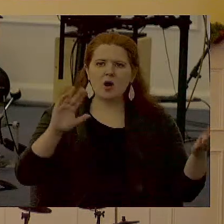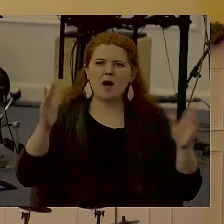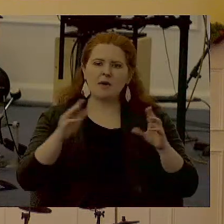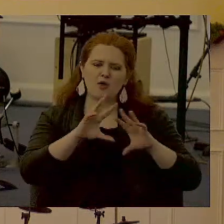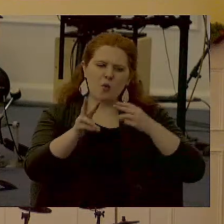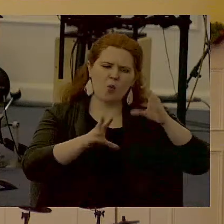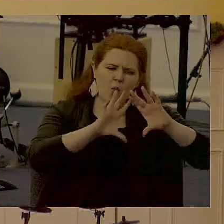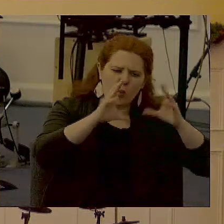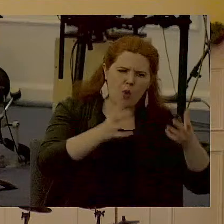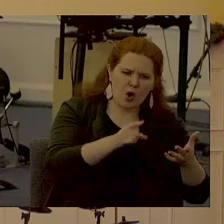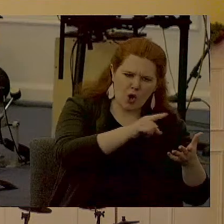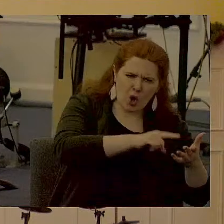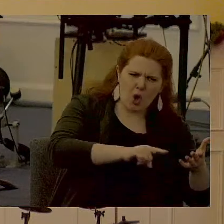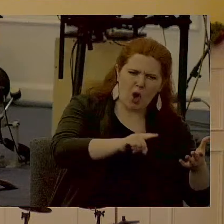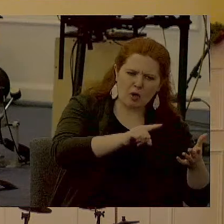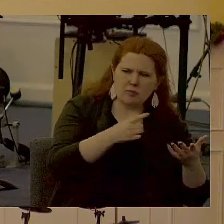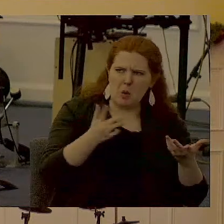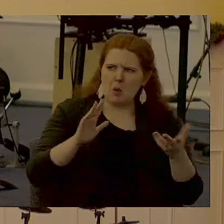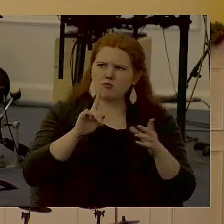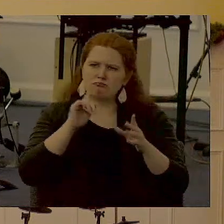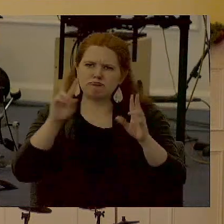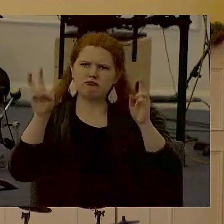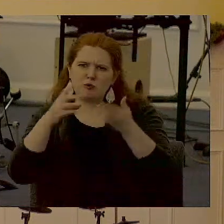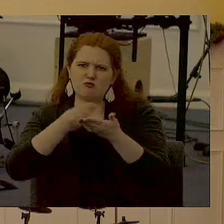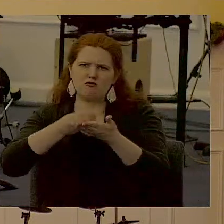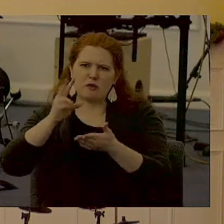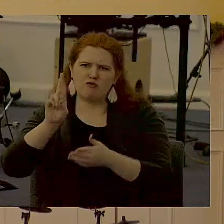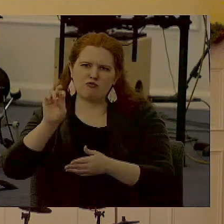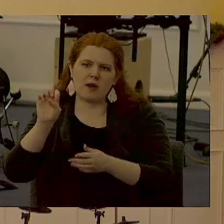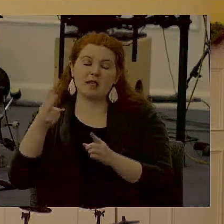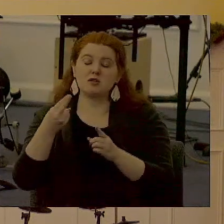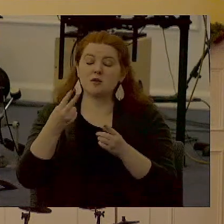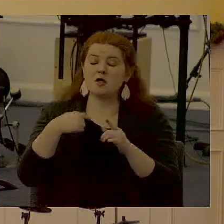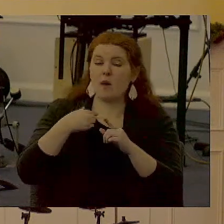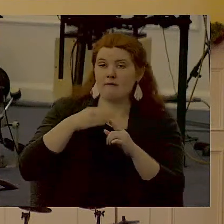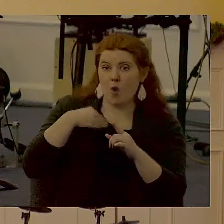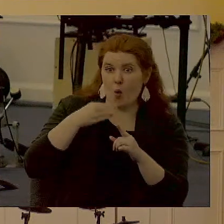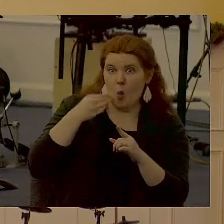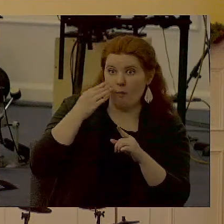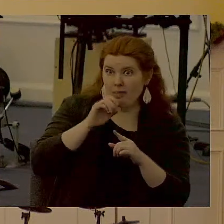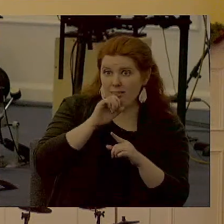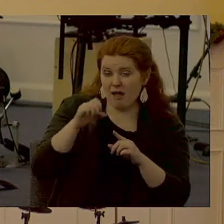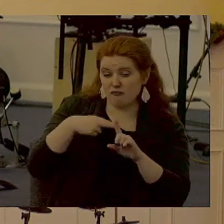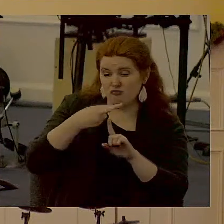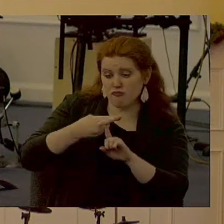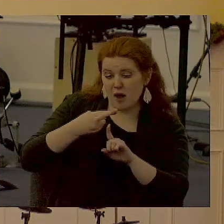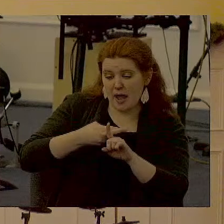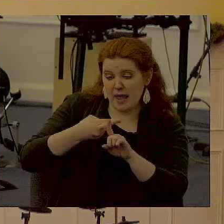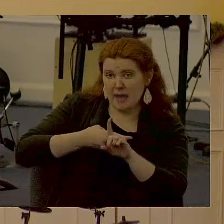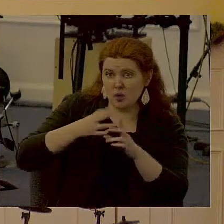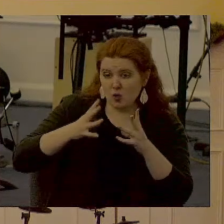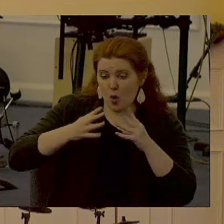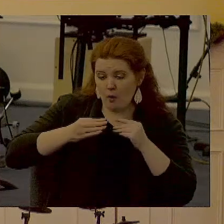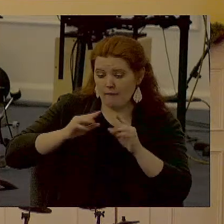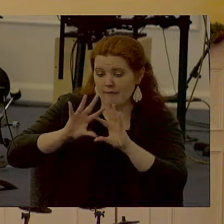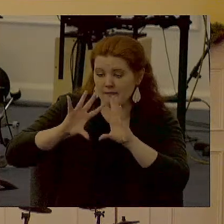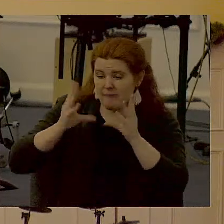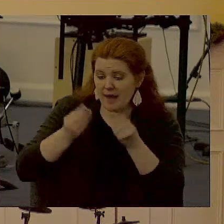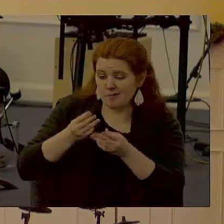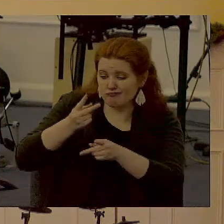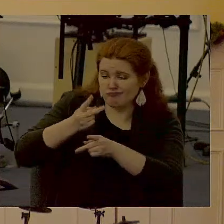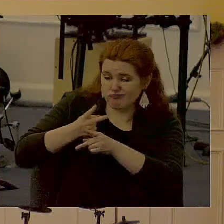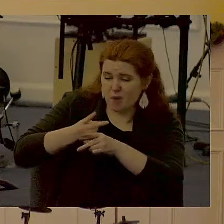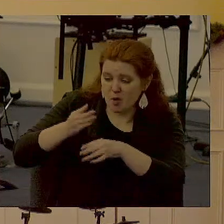I bet you have homes that you love. Rent or own, you have a home that you love. That you have family that care for you and provide for